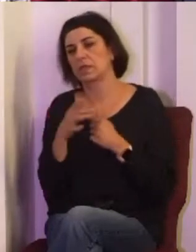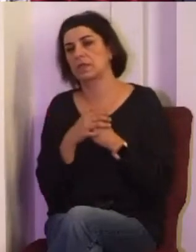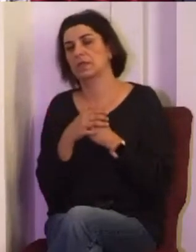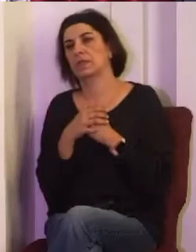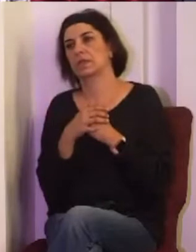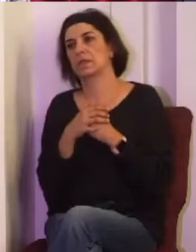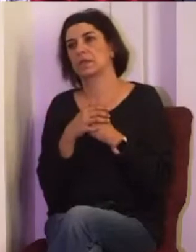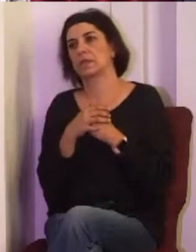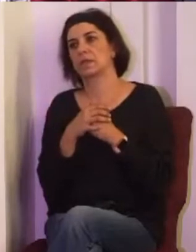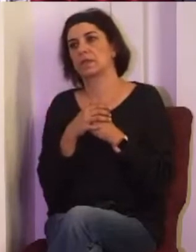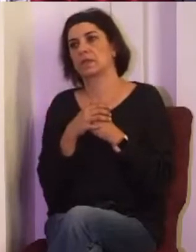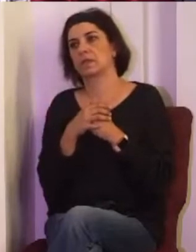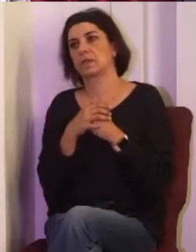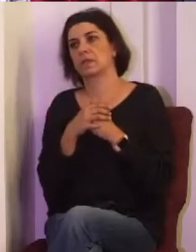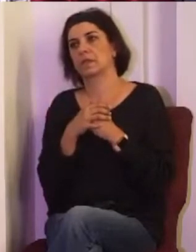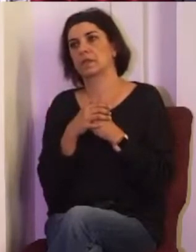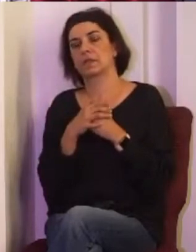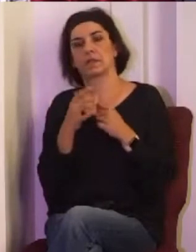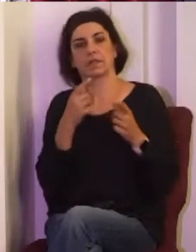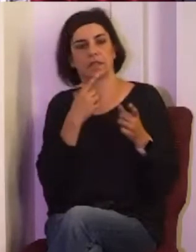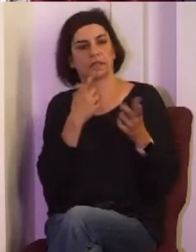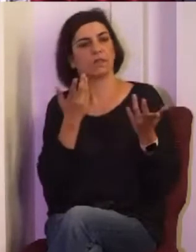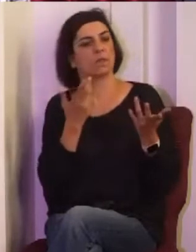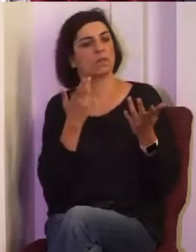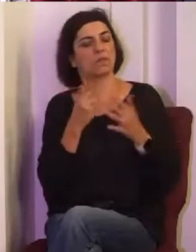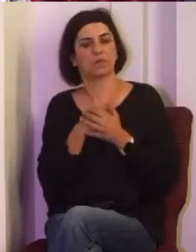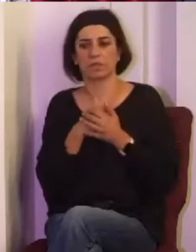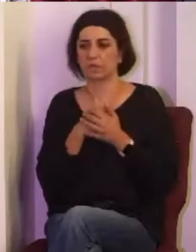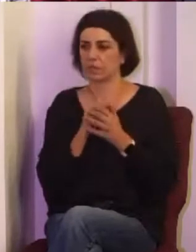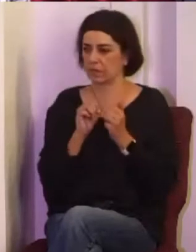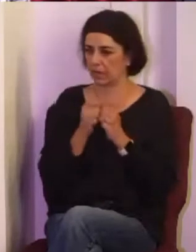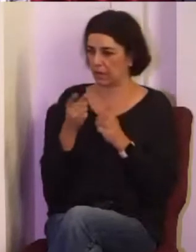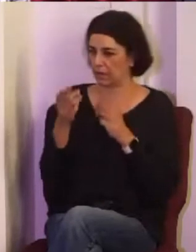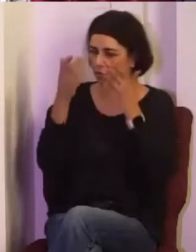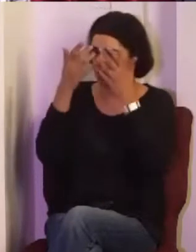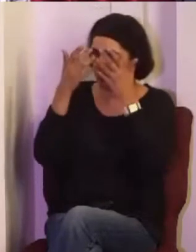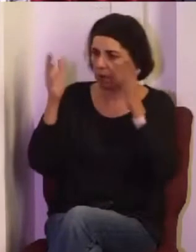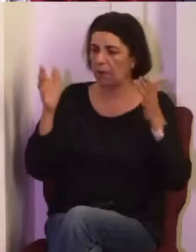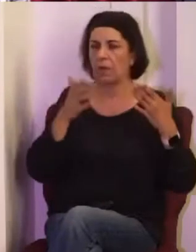I want to ask you a question, Keith. I said, what? He said, how are you so open?